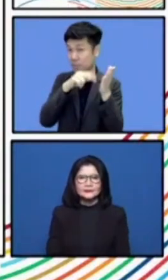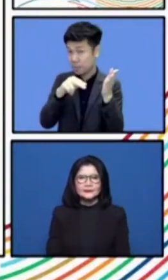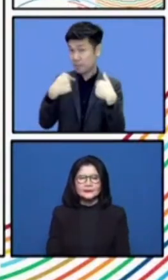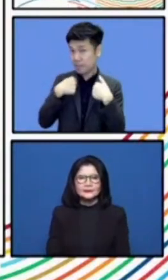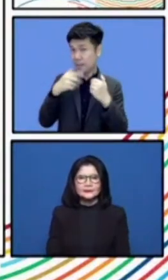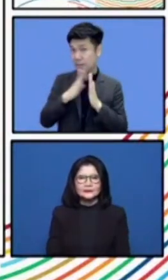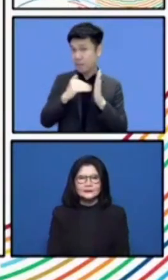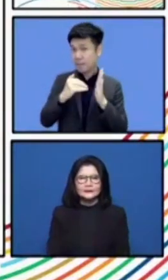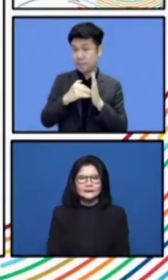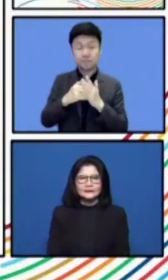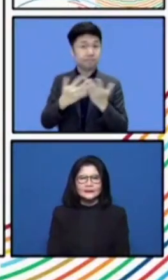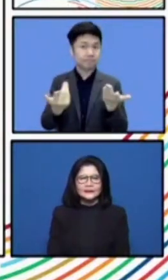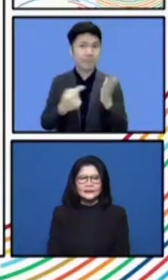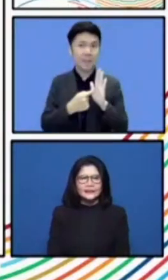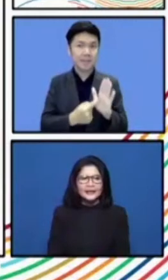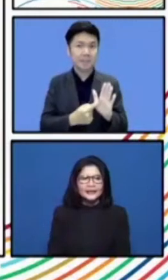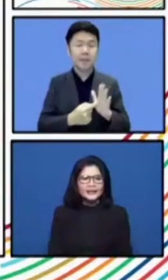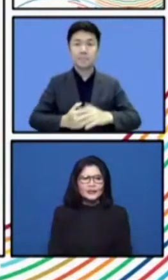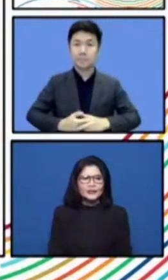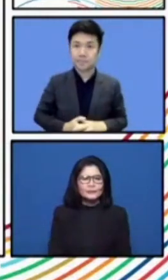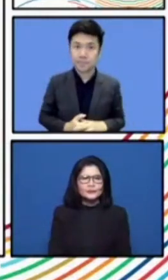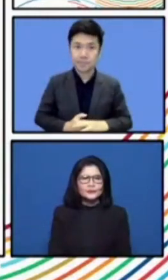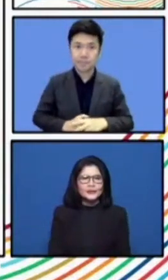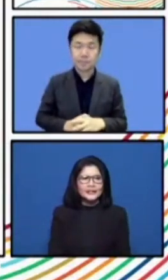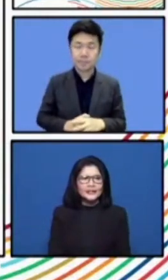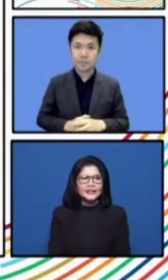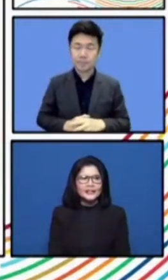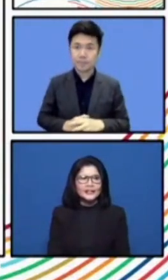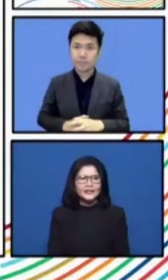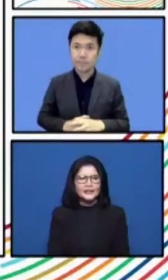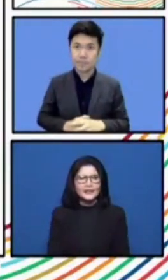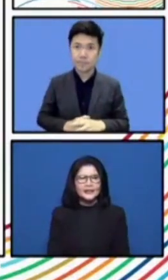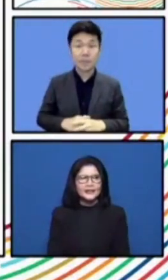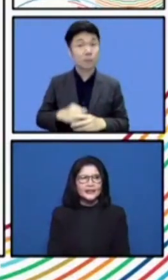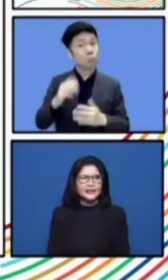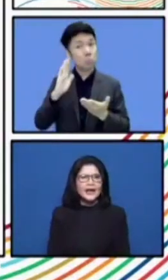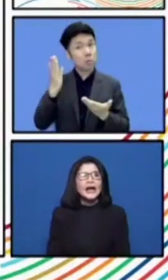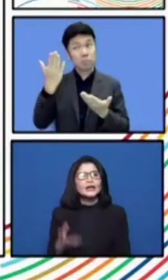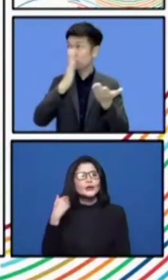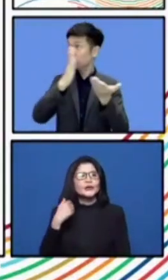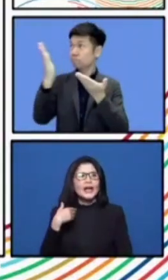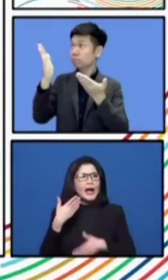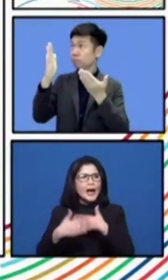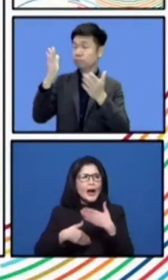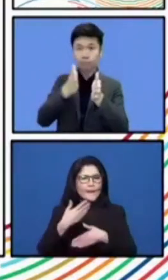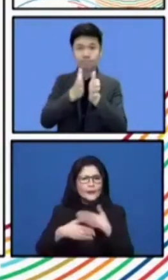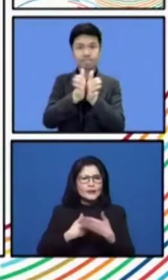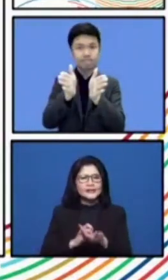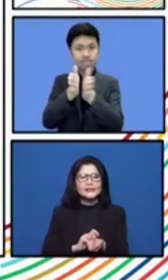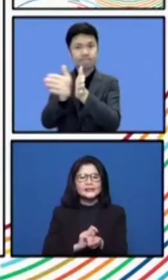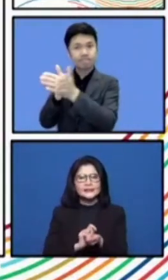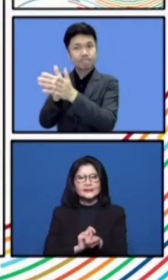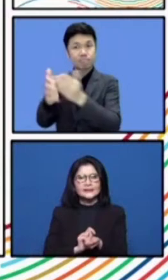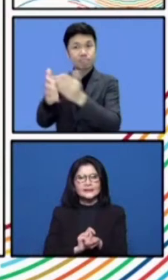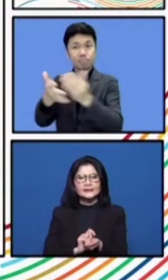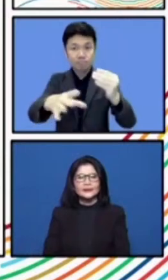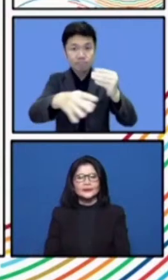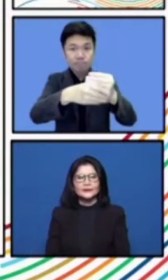like to expand on that or add any other relevant issues please feel free to overview